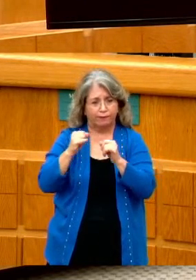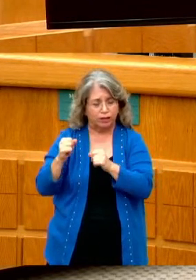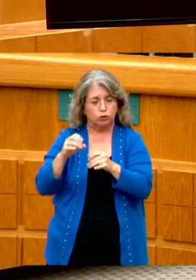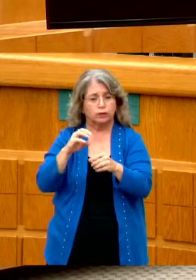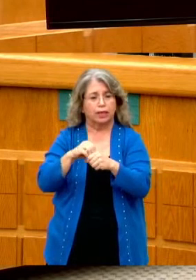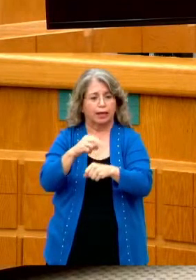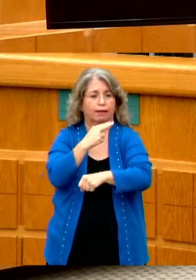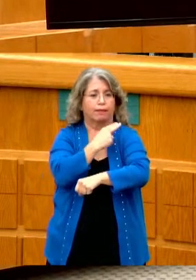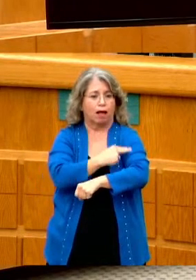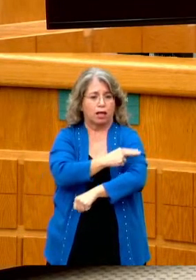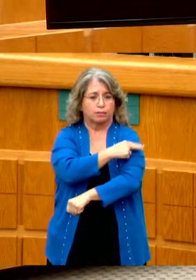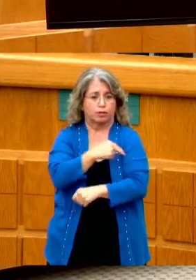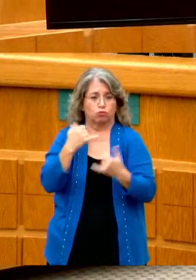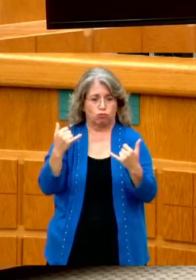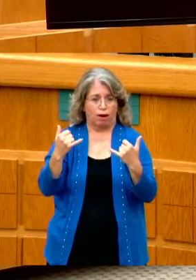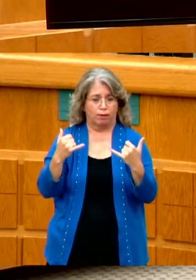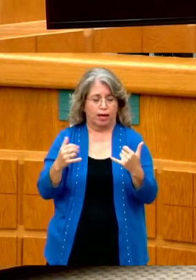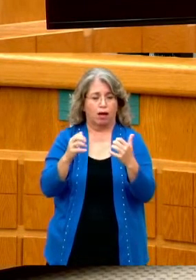with COVID-19.